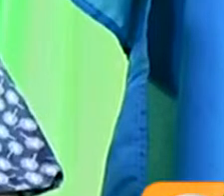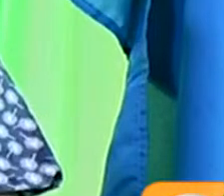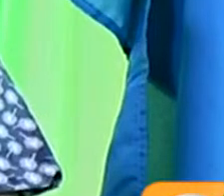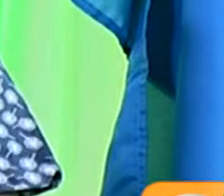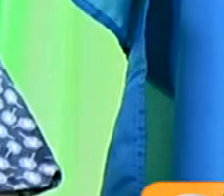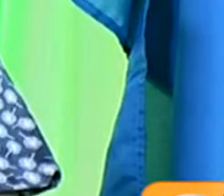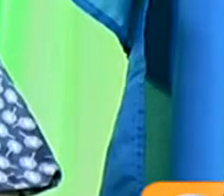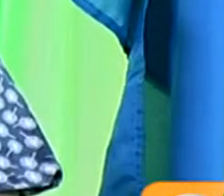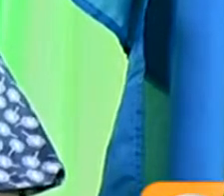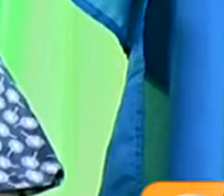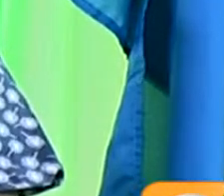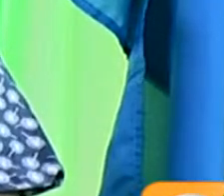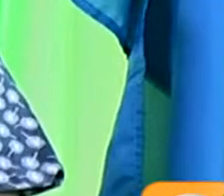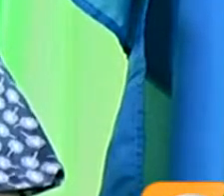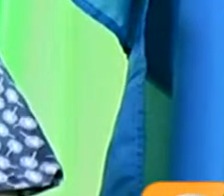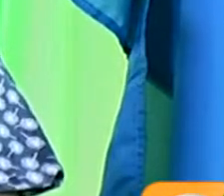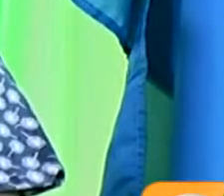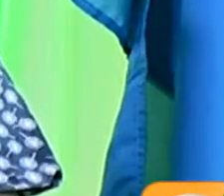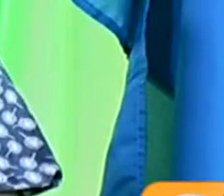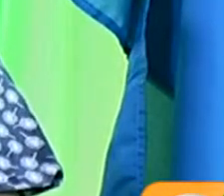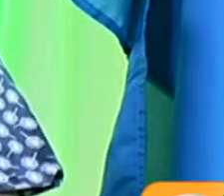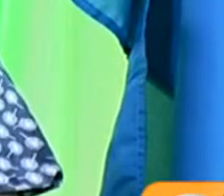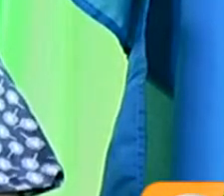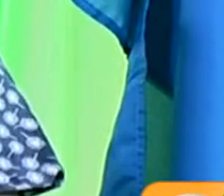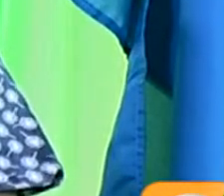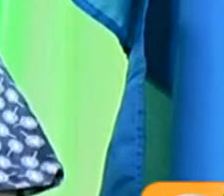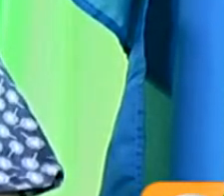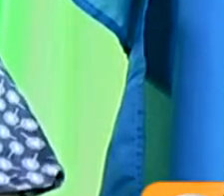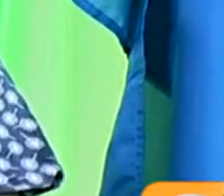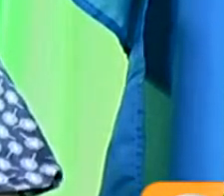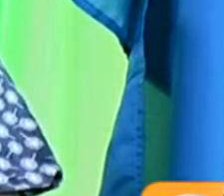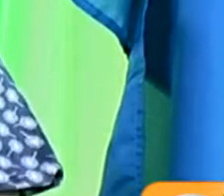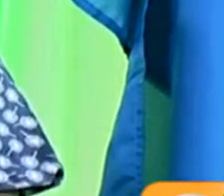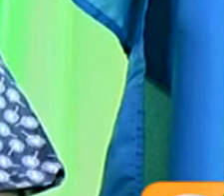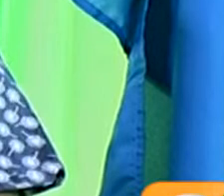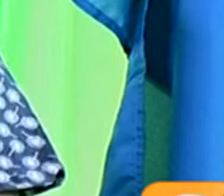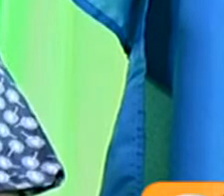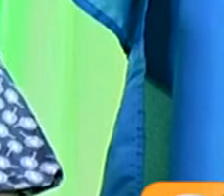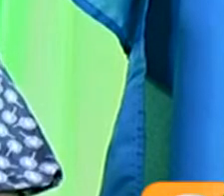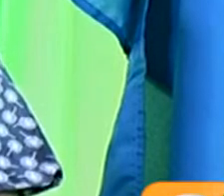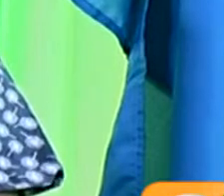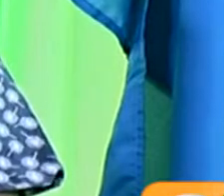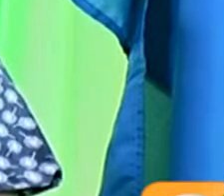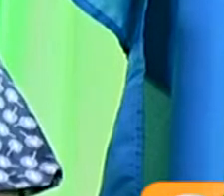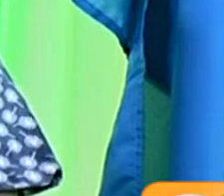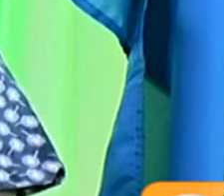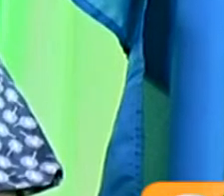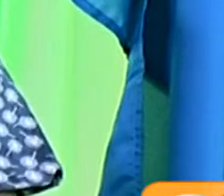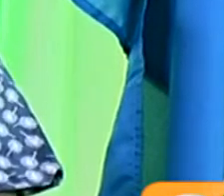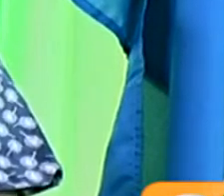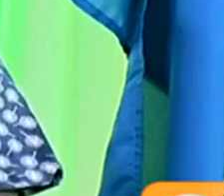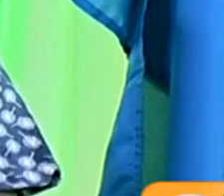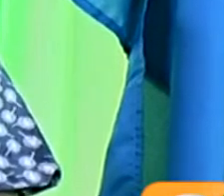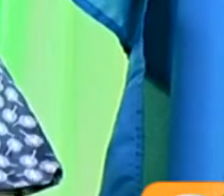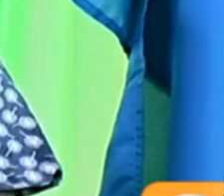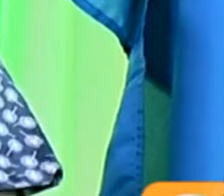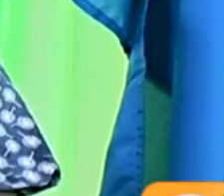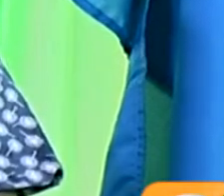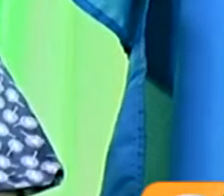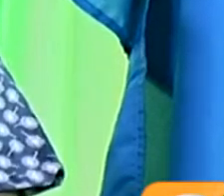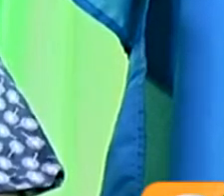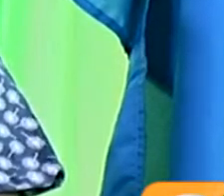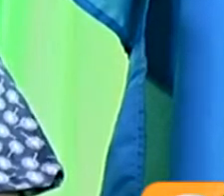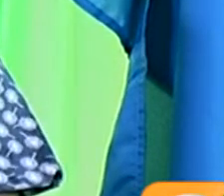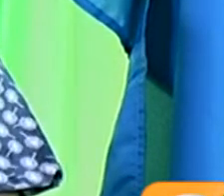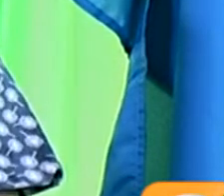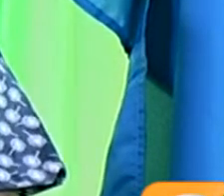officers who were attending meetings in his office were embarrassed. And they sought to undo the damage of what they had done to save